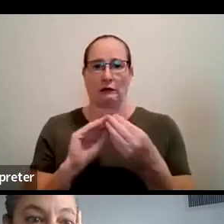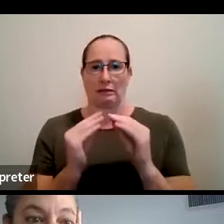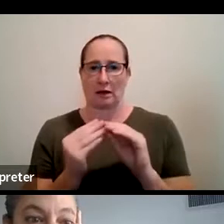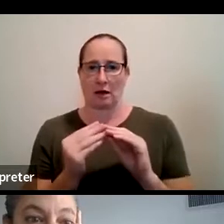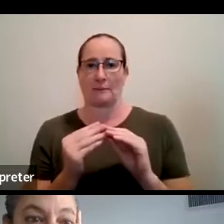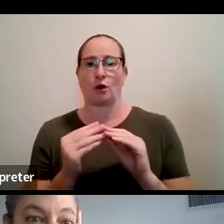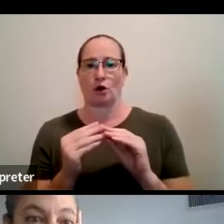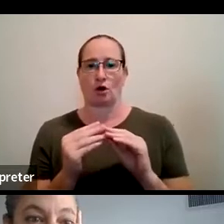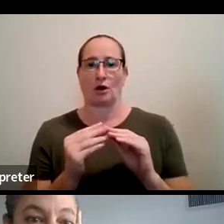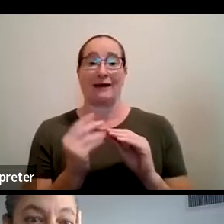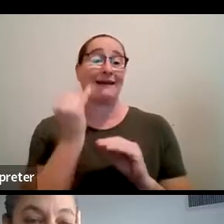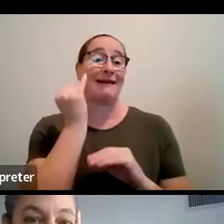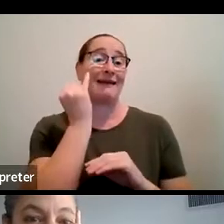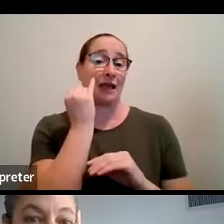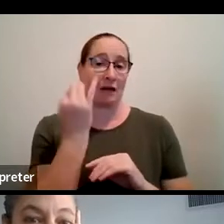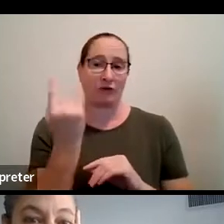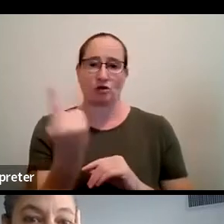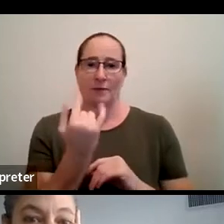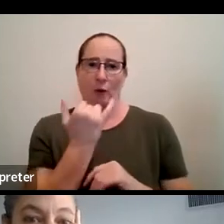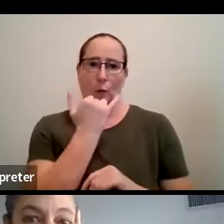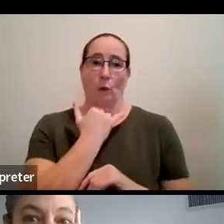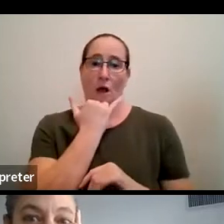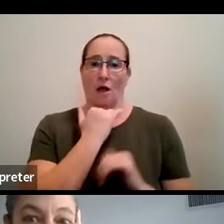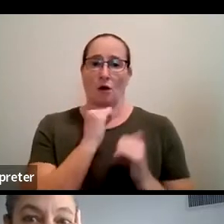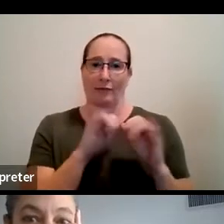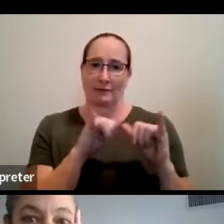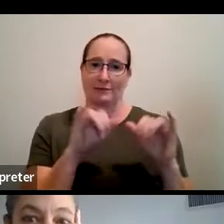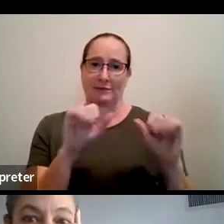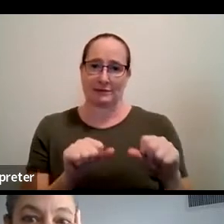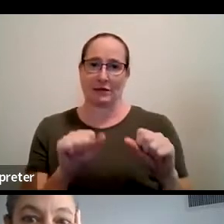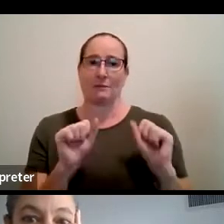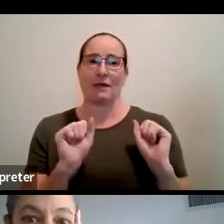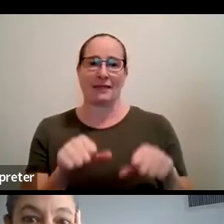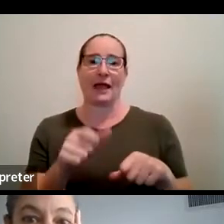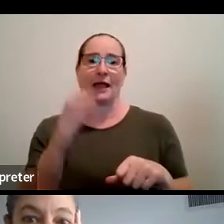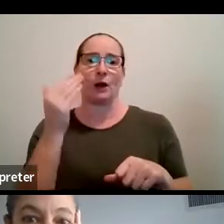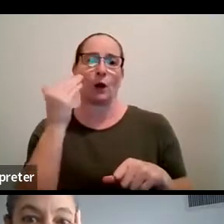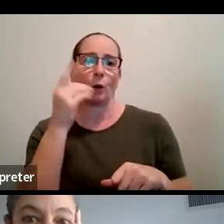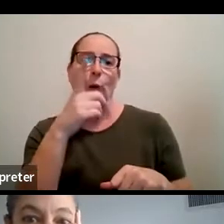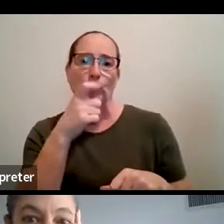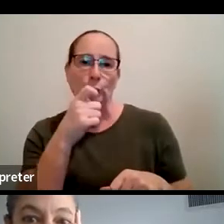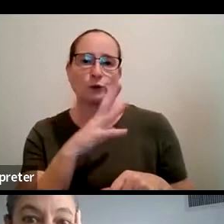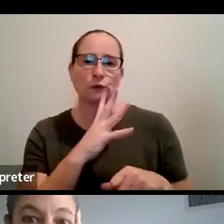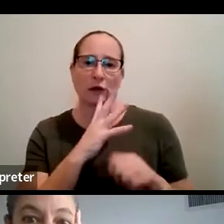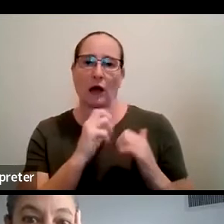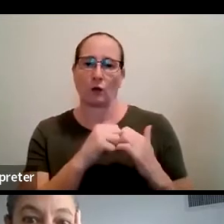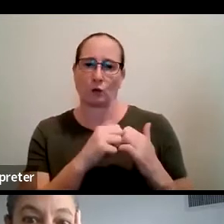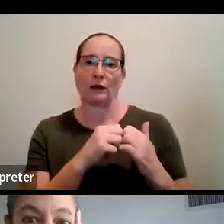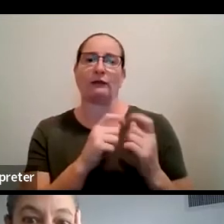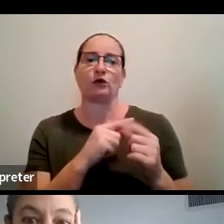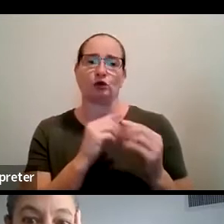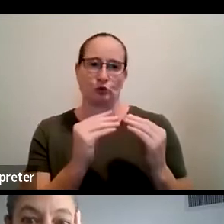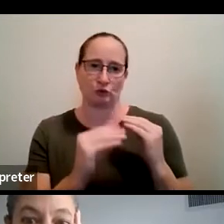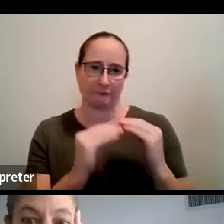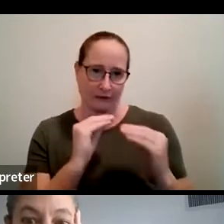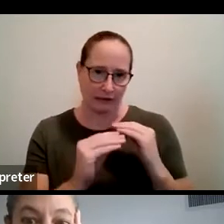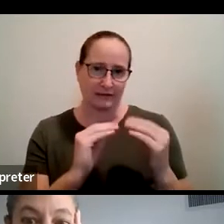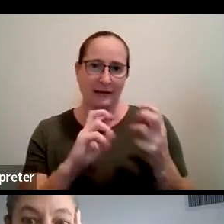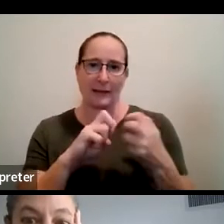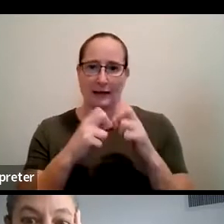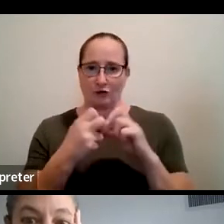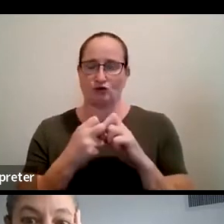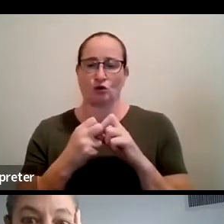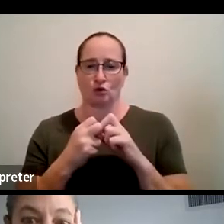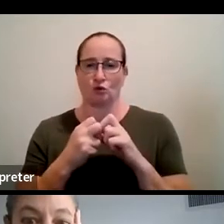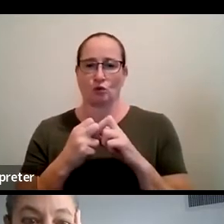And if there is something wrong with the system, they can know who to talk to reflect this issue and get it